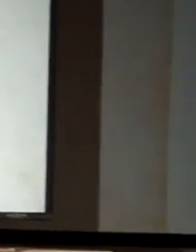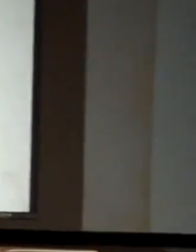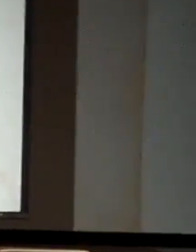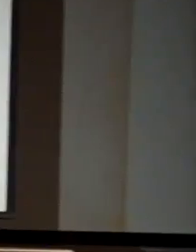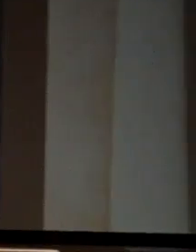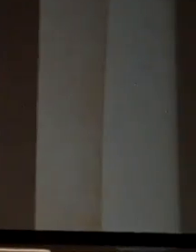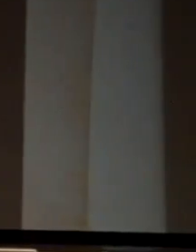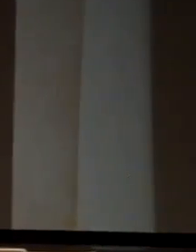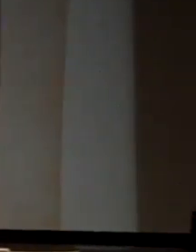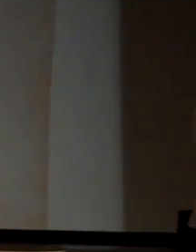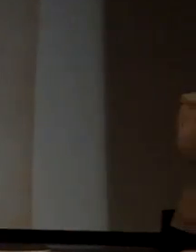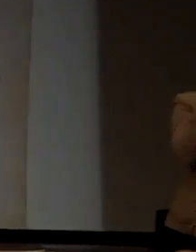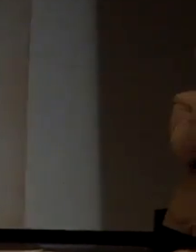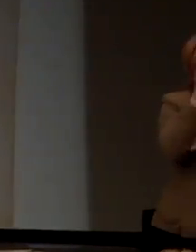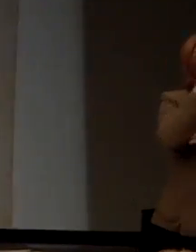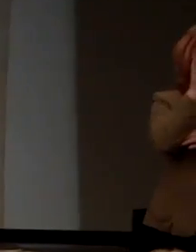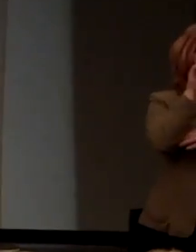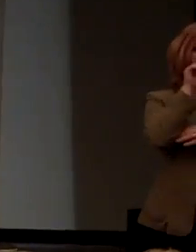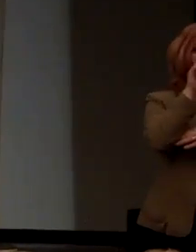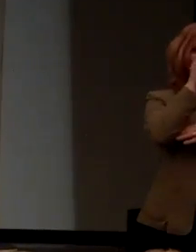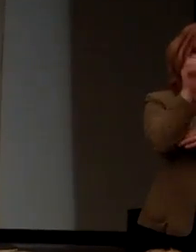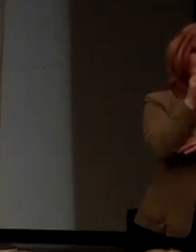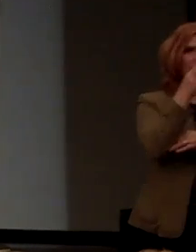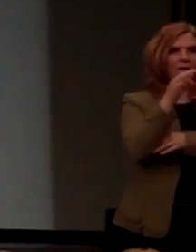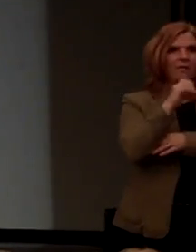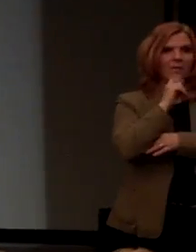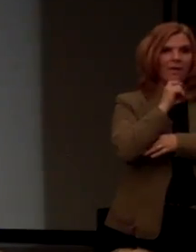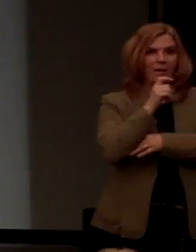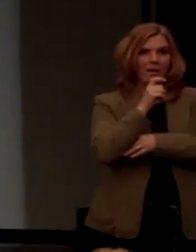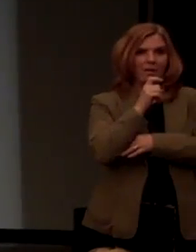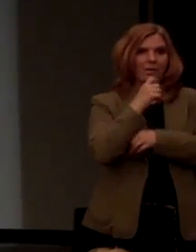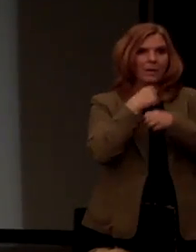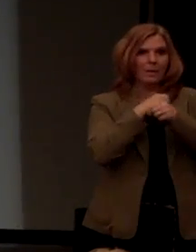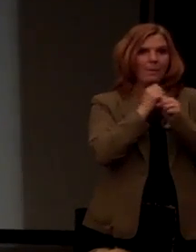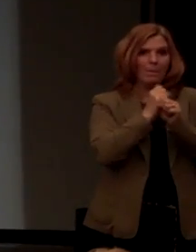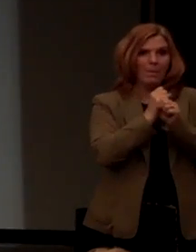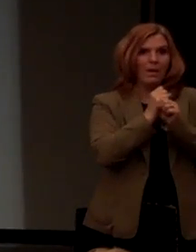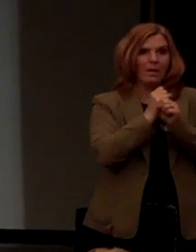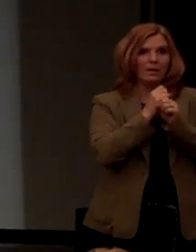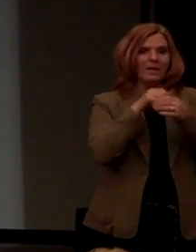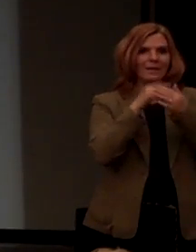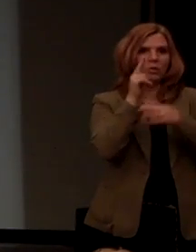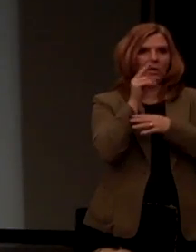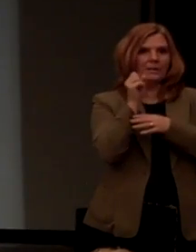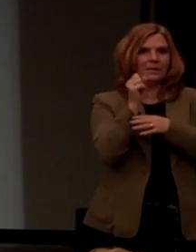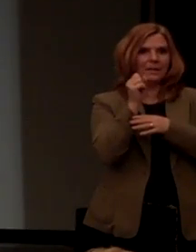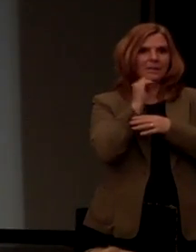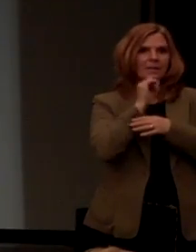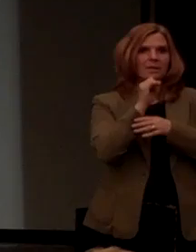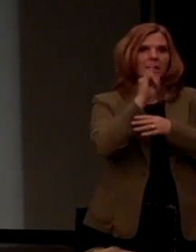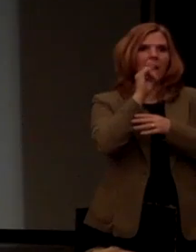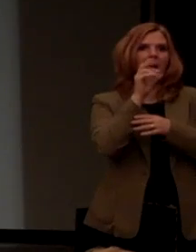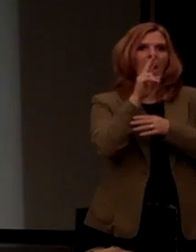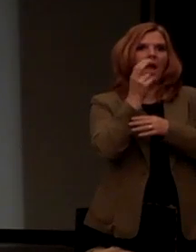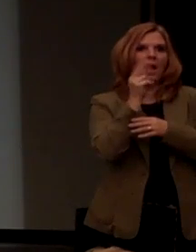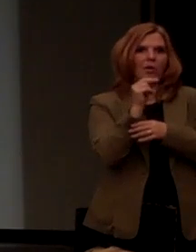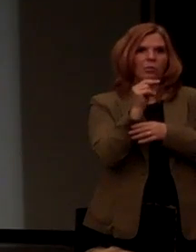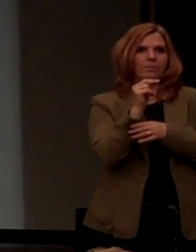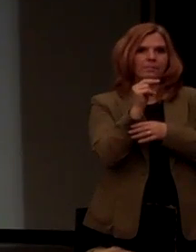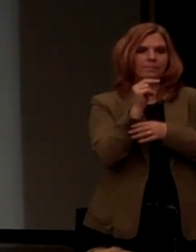In 1875, 81% of the iron produced, the metal produced in the United States is iron.